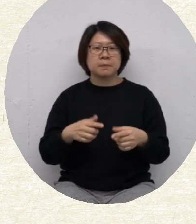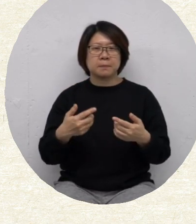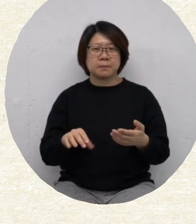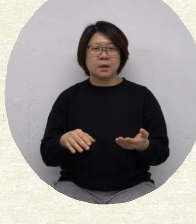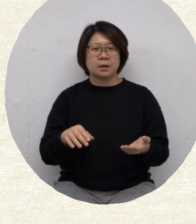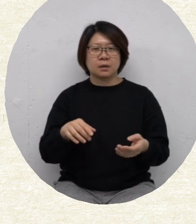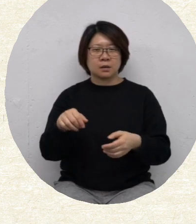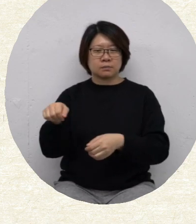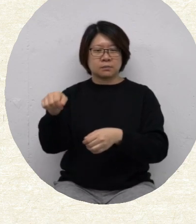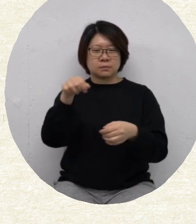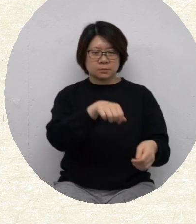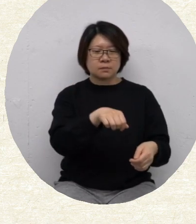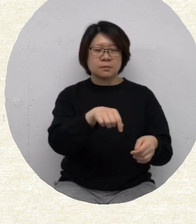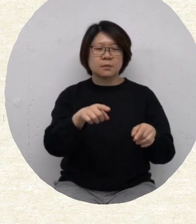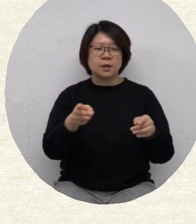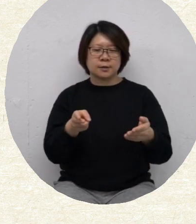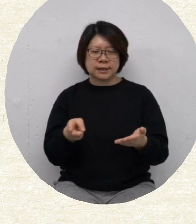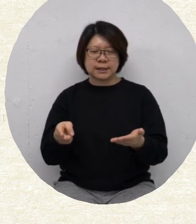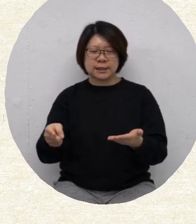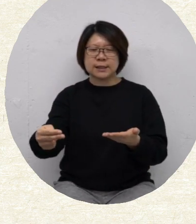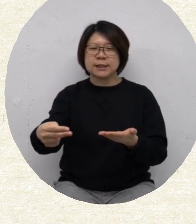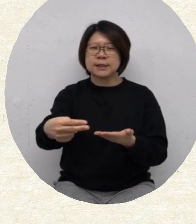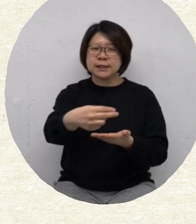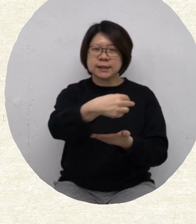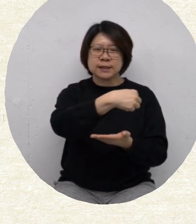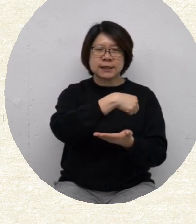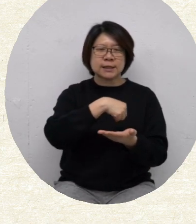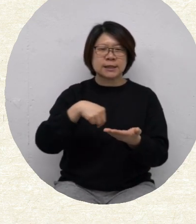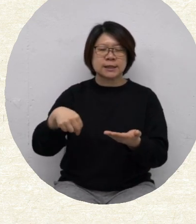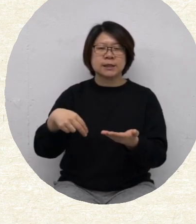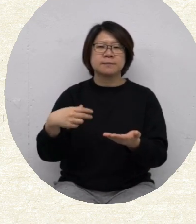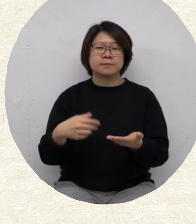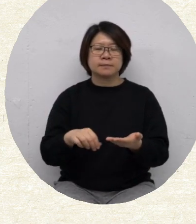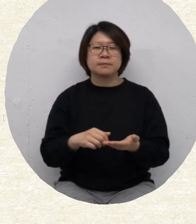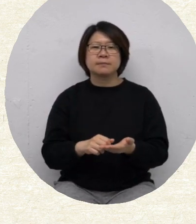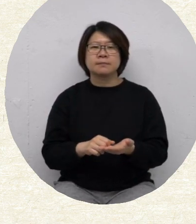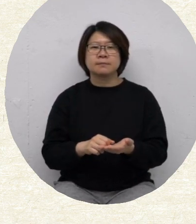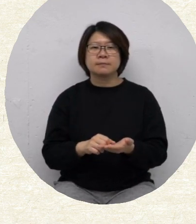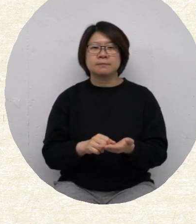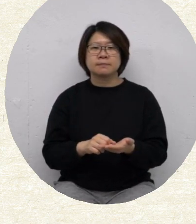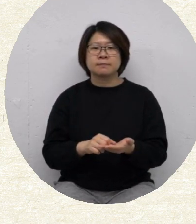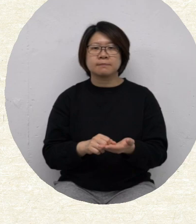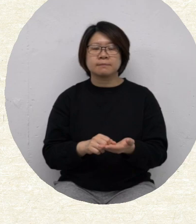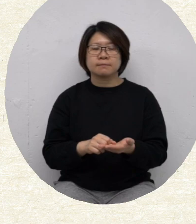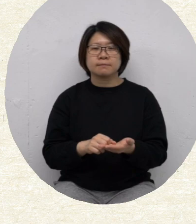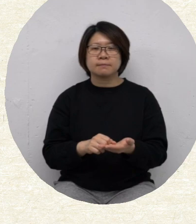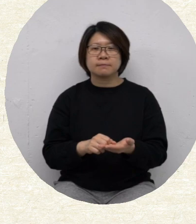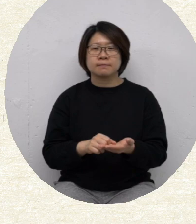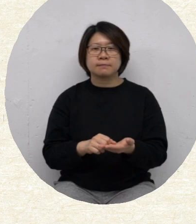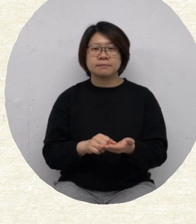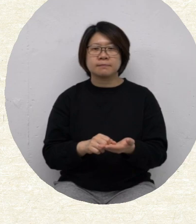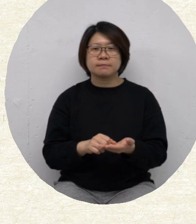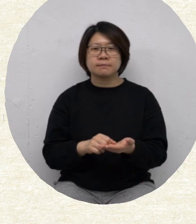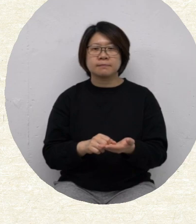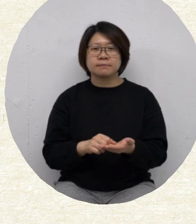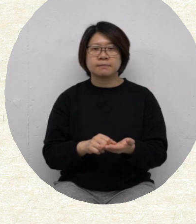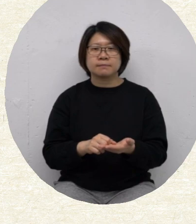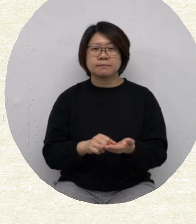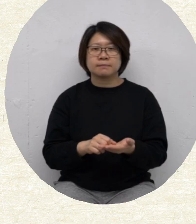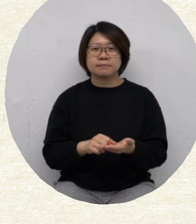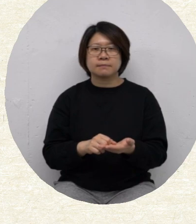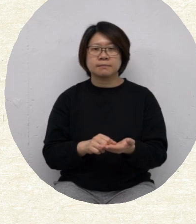When the mists of this alcohol spray land on the Yoonmi ink surfaces, it reacts with the still wet